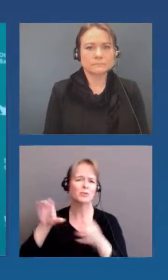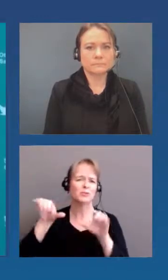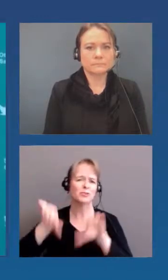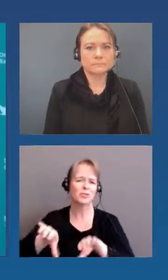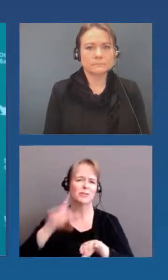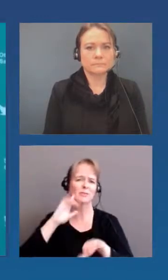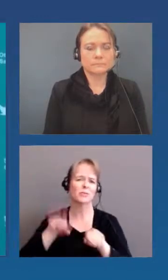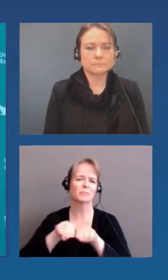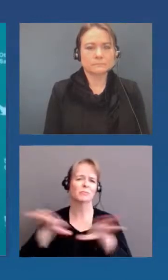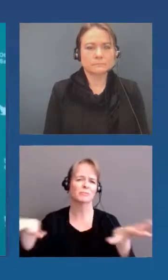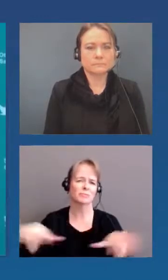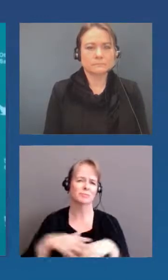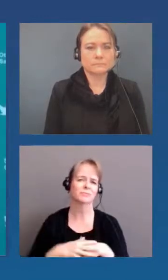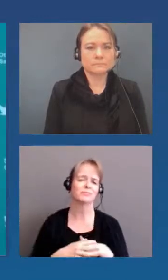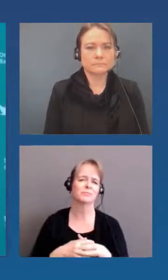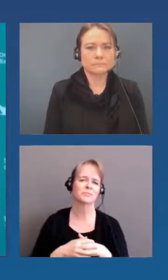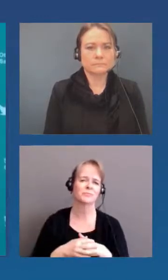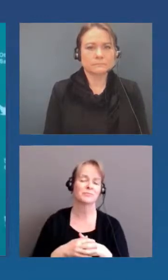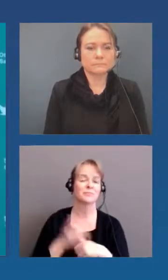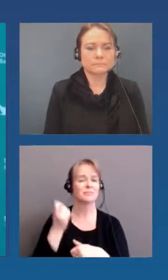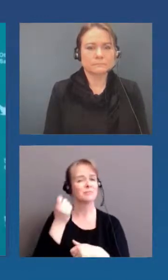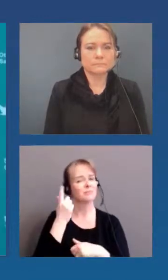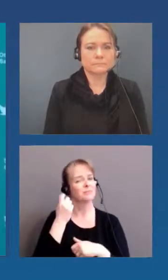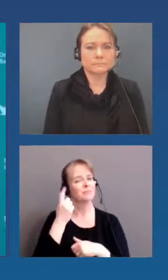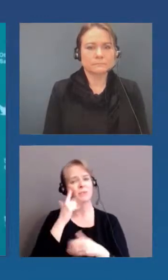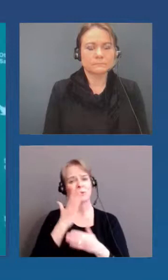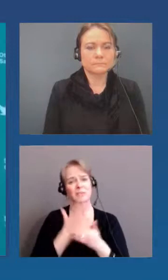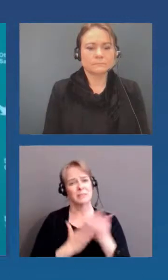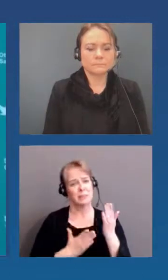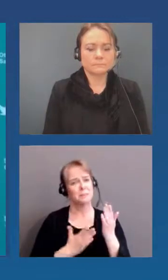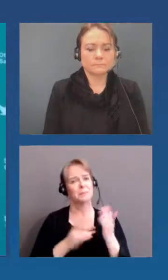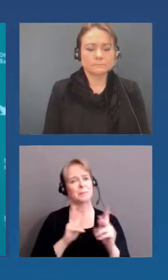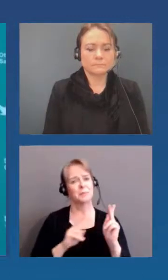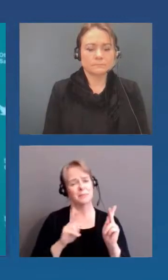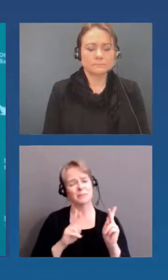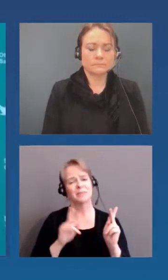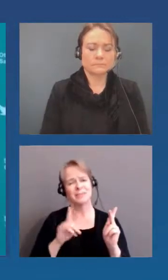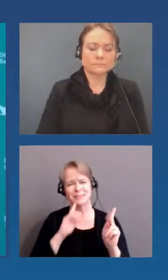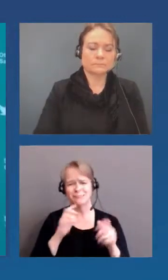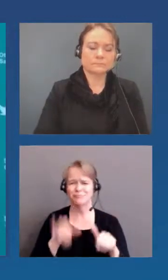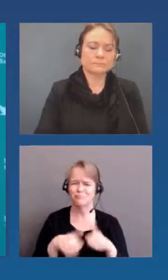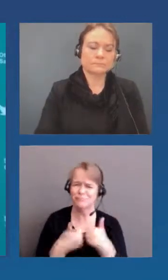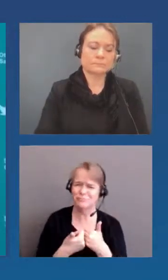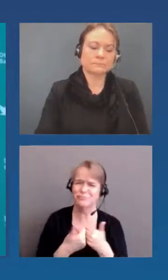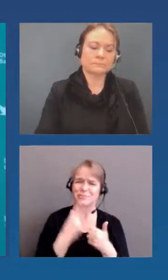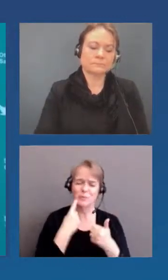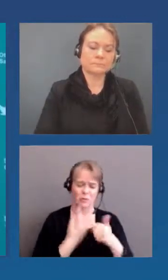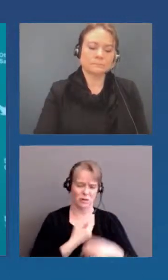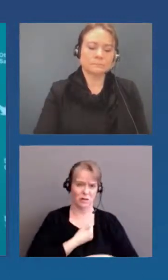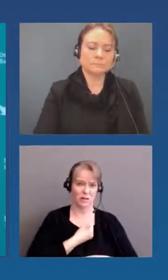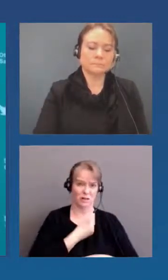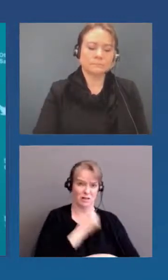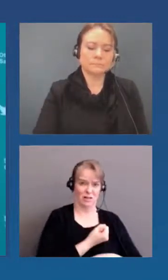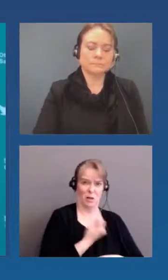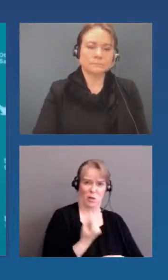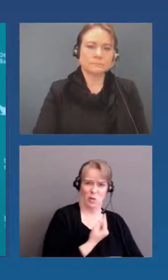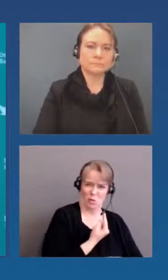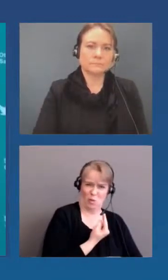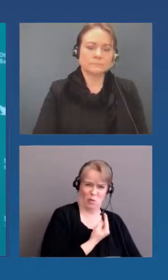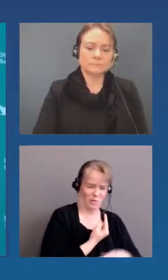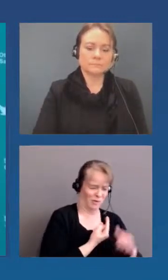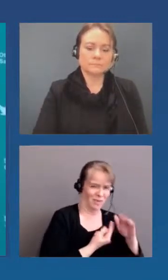It can be incredibly difficult, and for some more than others, to self-isolate, especially for those who have